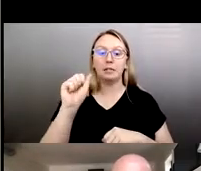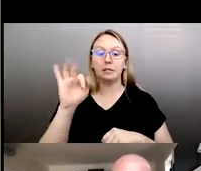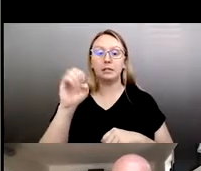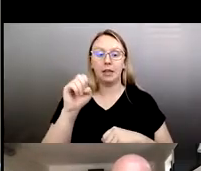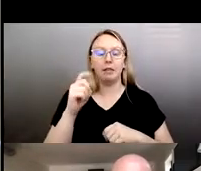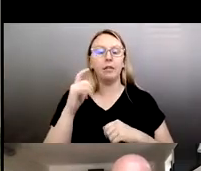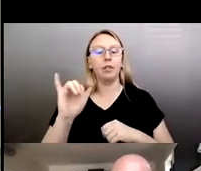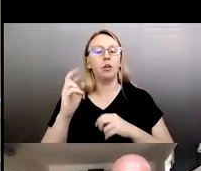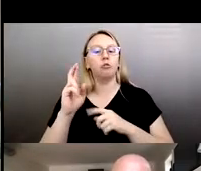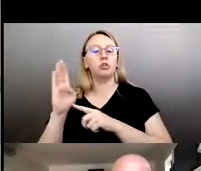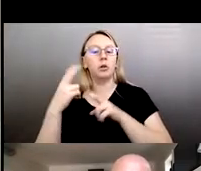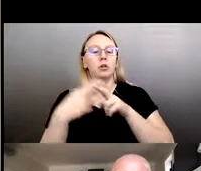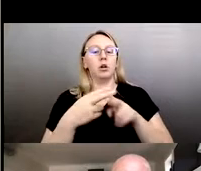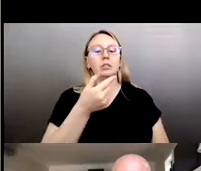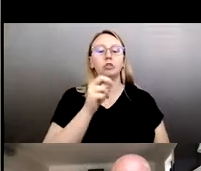cabinet.